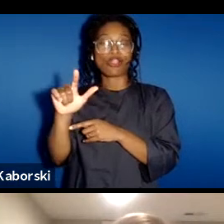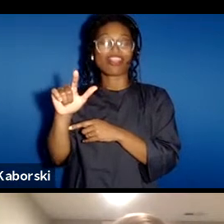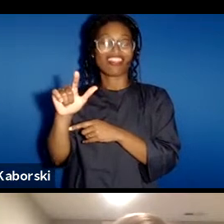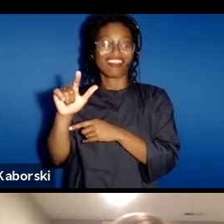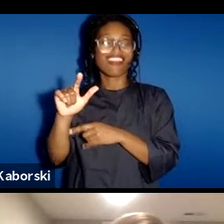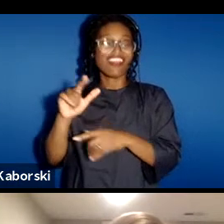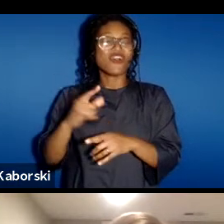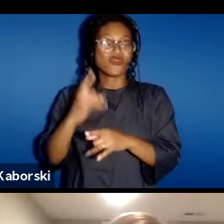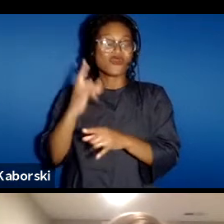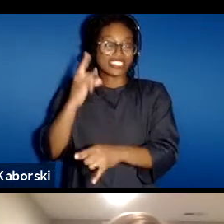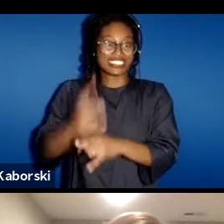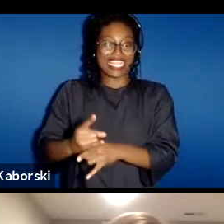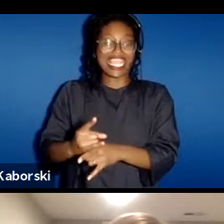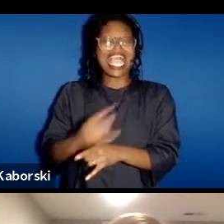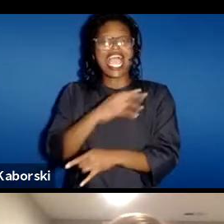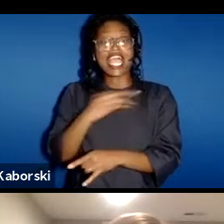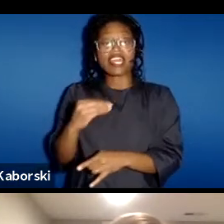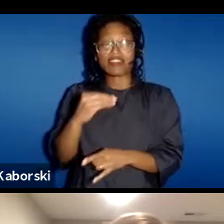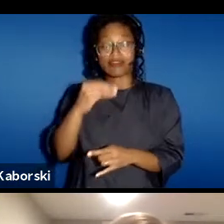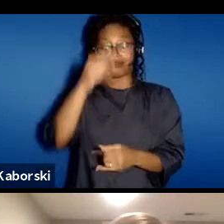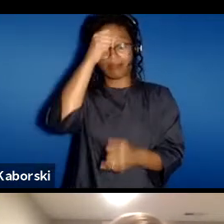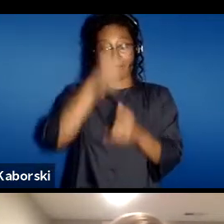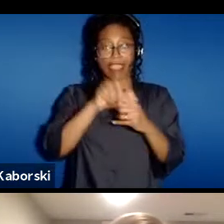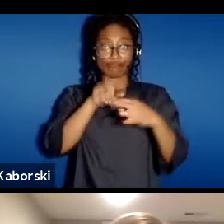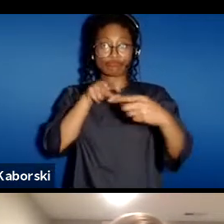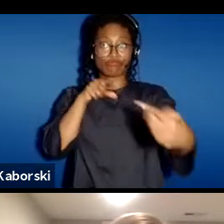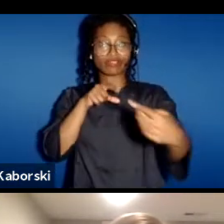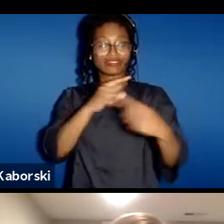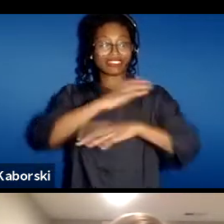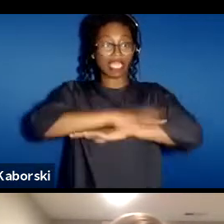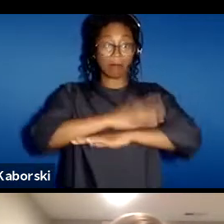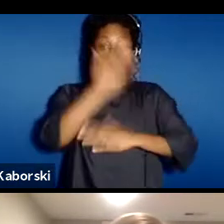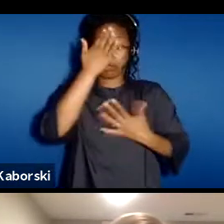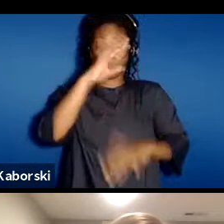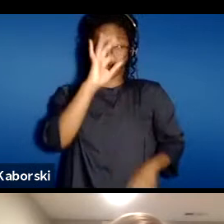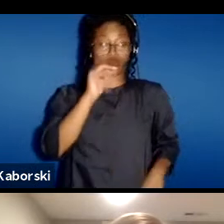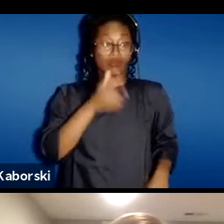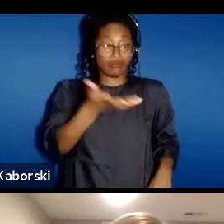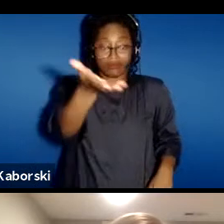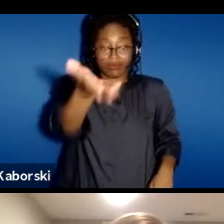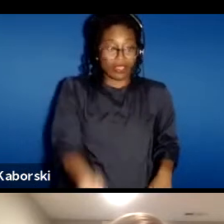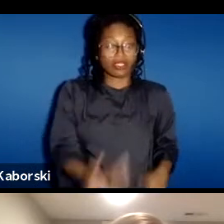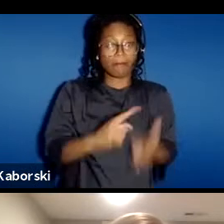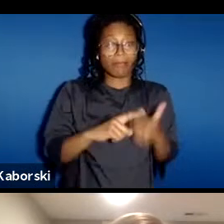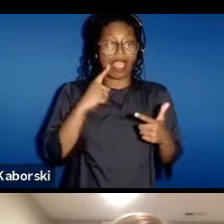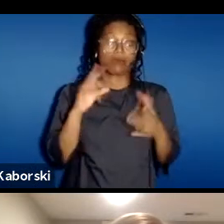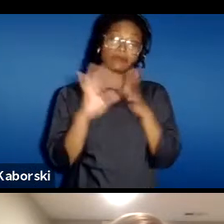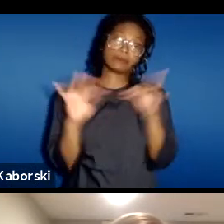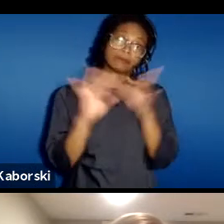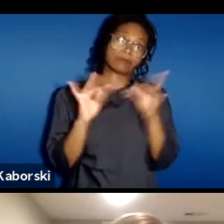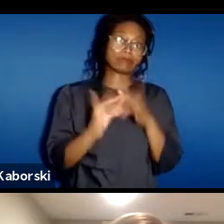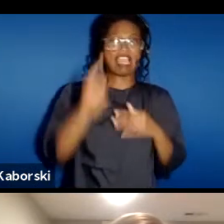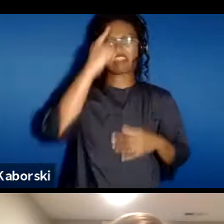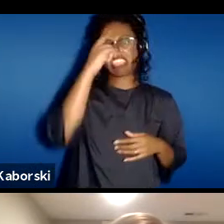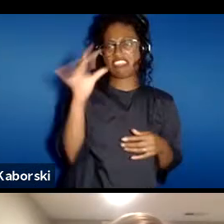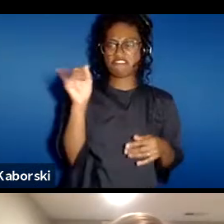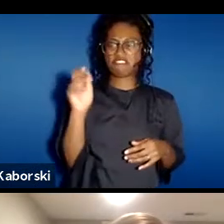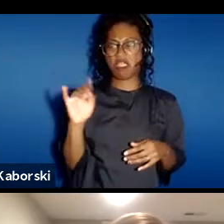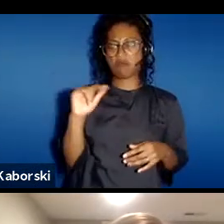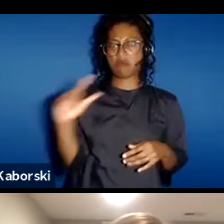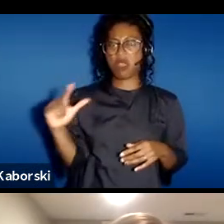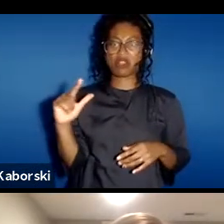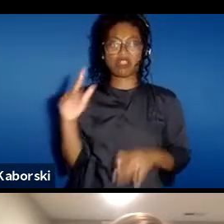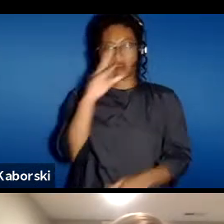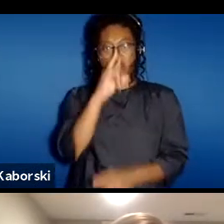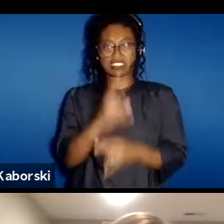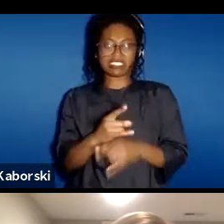table from me, I didn't know who he was, he didn't know who I was, and I was rambling about how horrible I think Fireball whiskey was, because I'm